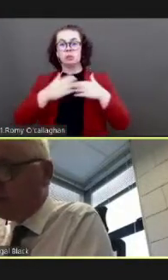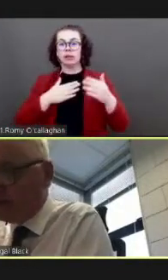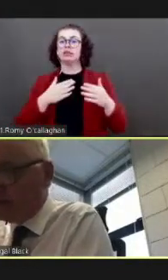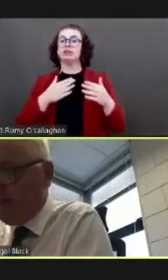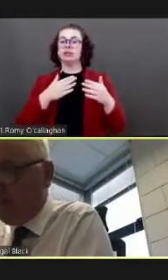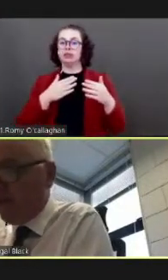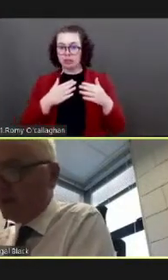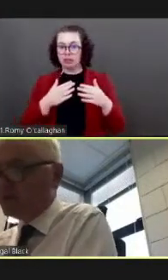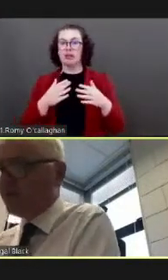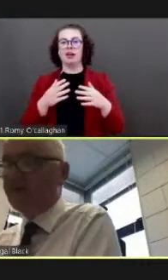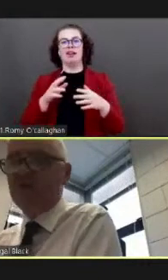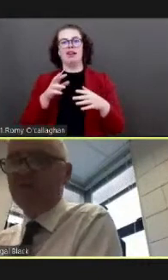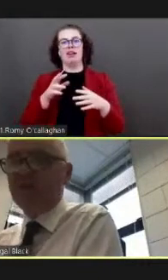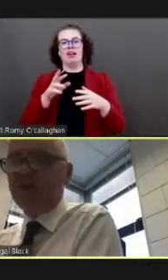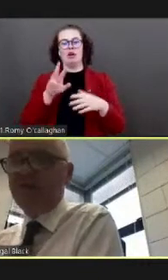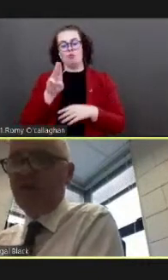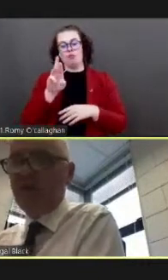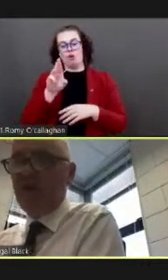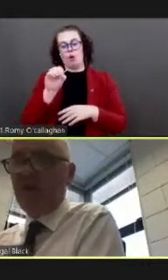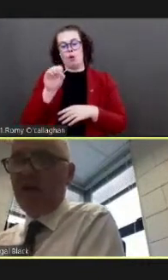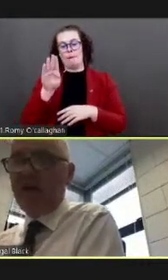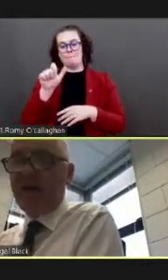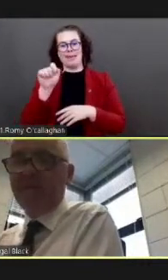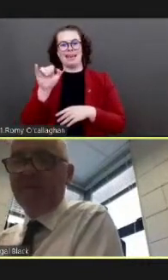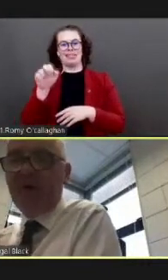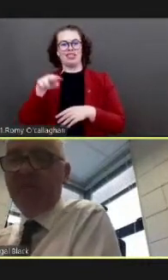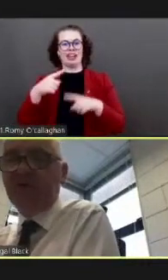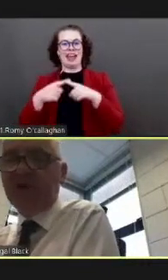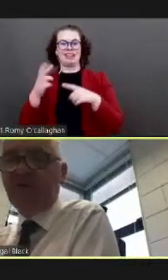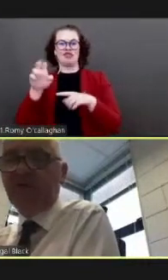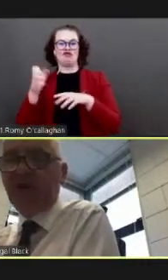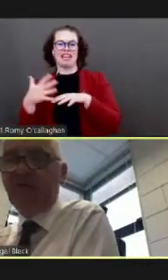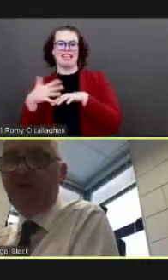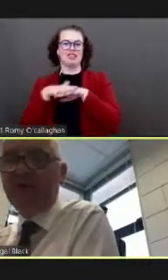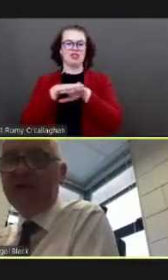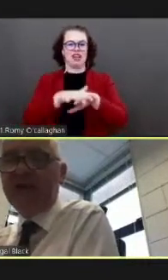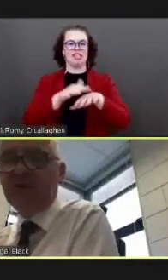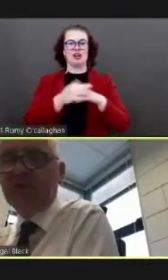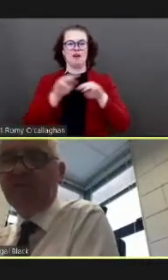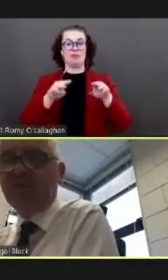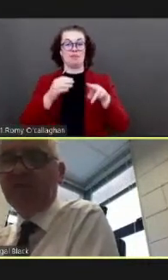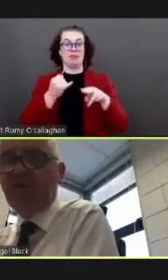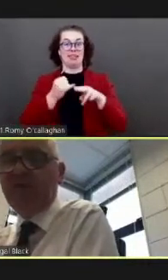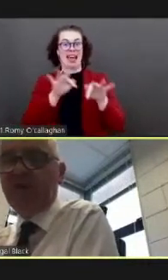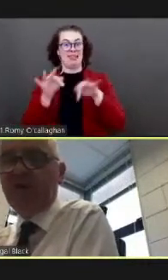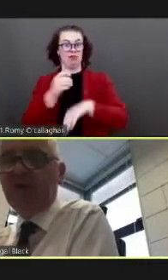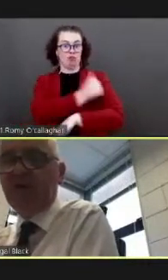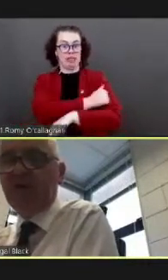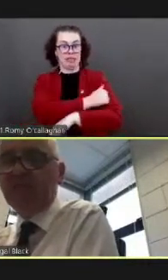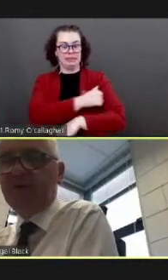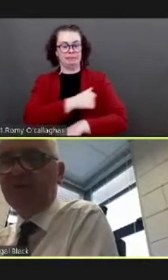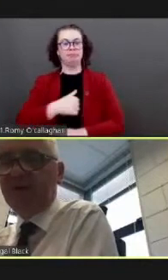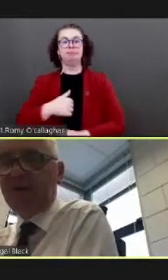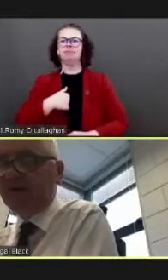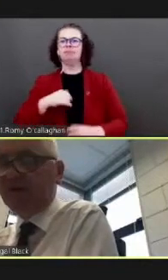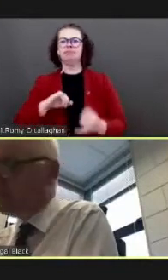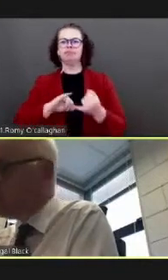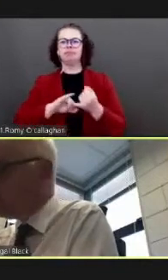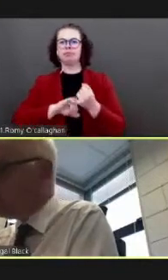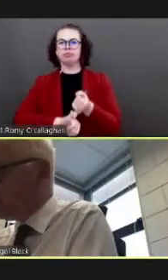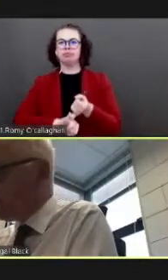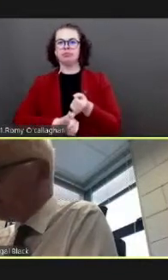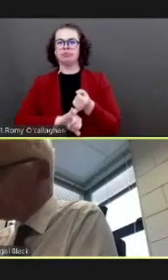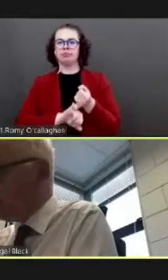Prison. Just to introduce myself, I'm the Director of Care and Rehabilitation within the Irish Prison Service,